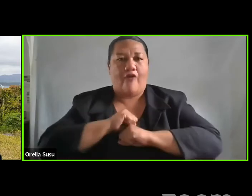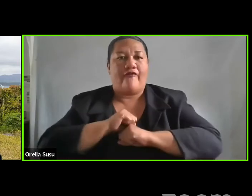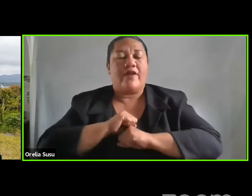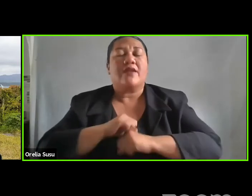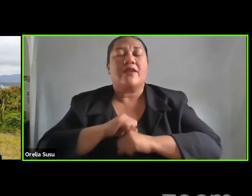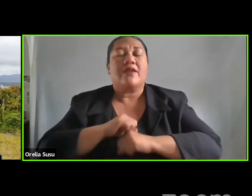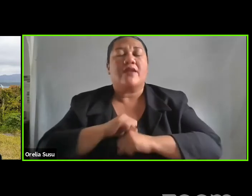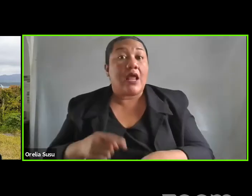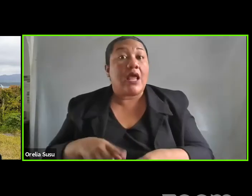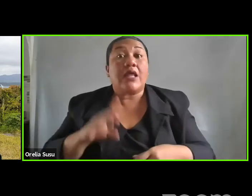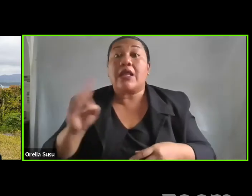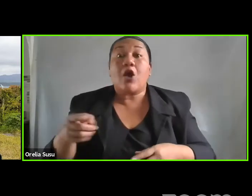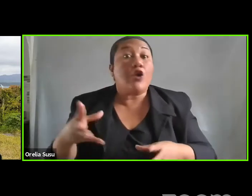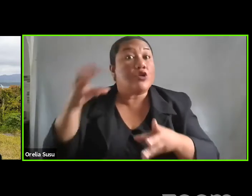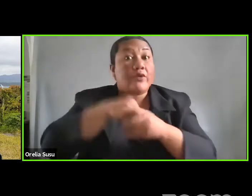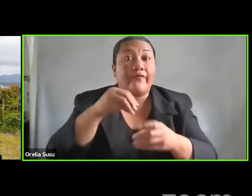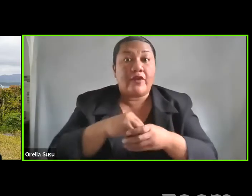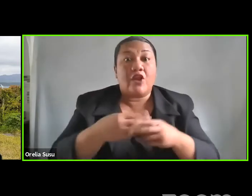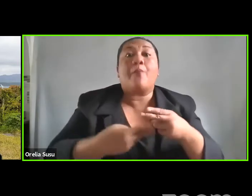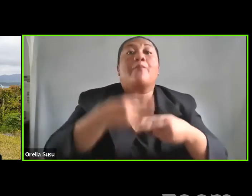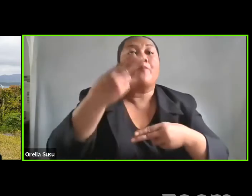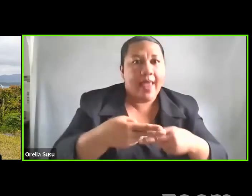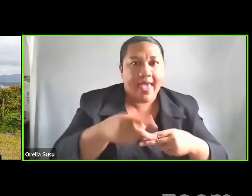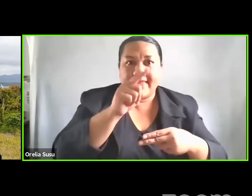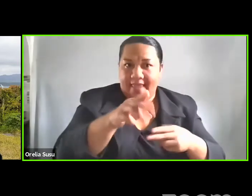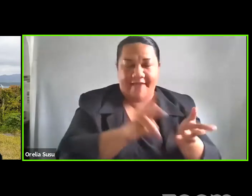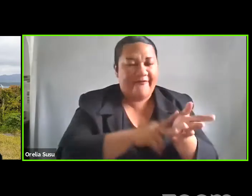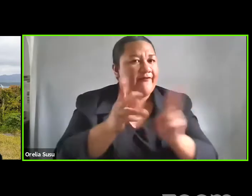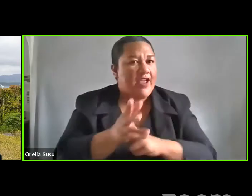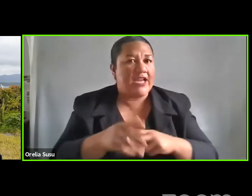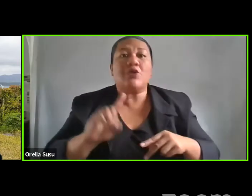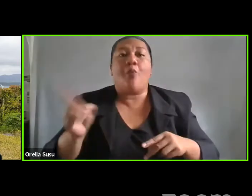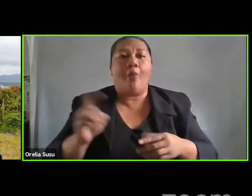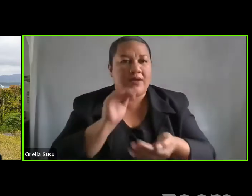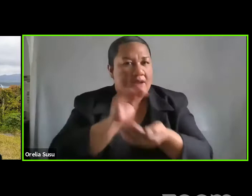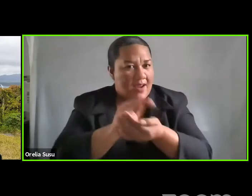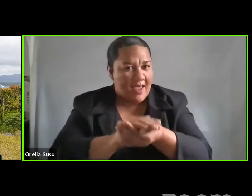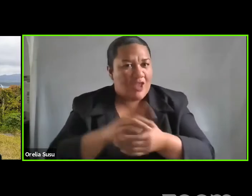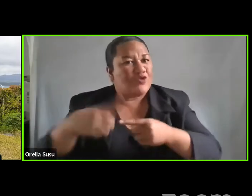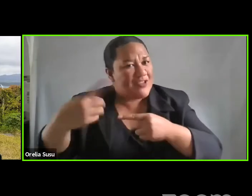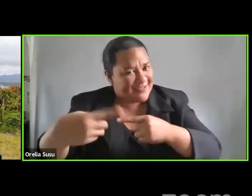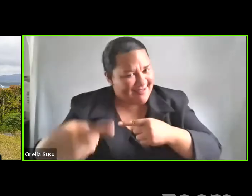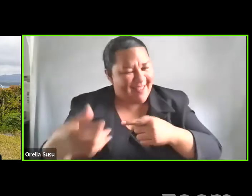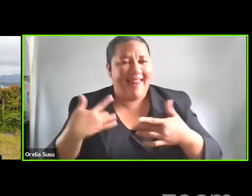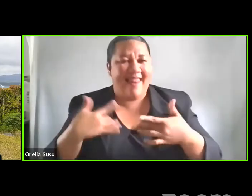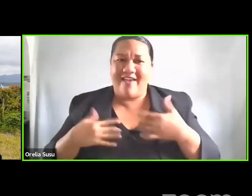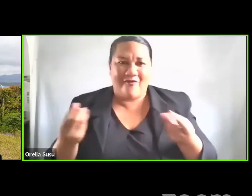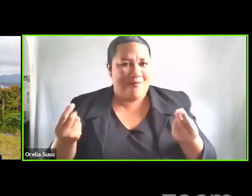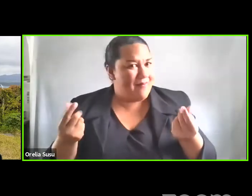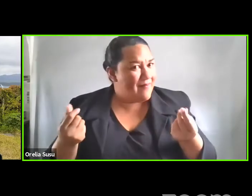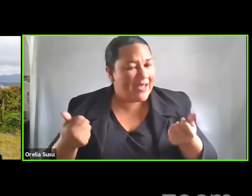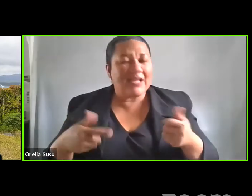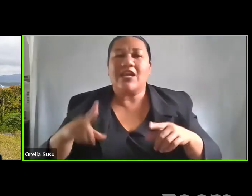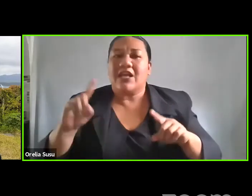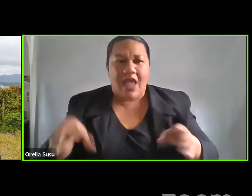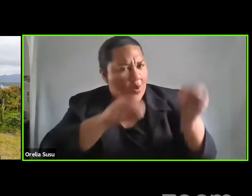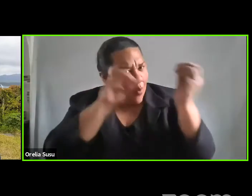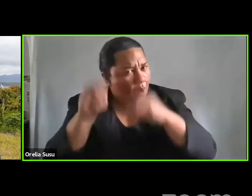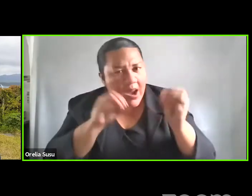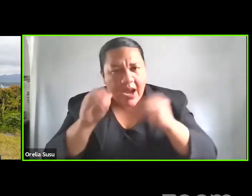plant food and they're gonna in order to sustain their livelihoods women living with disabilities have been organizing food